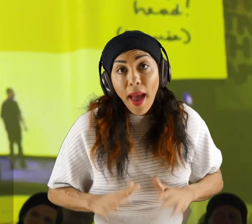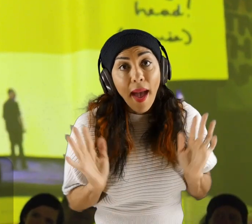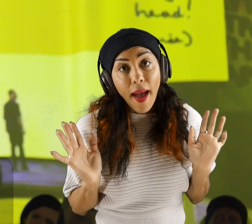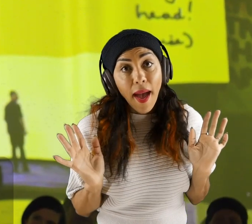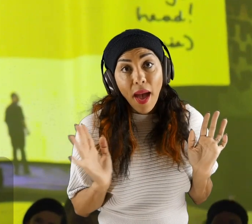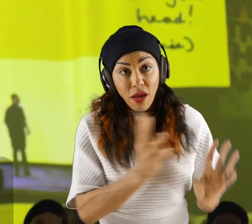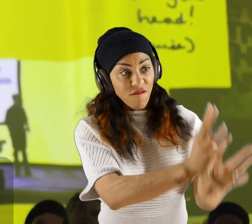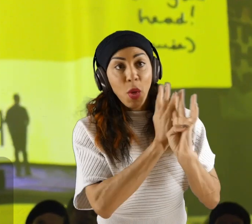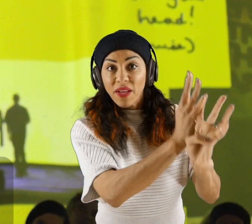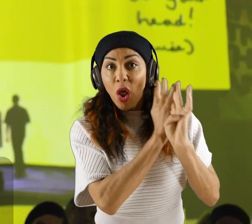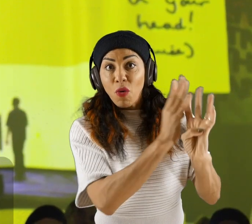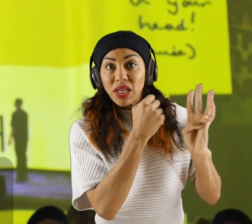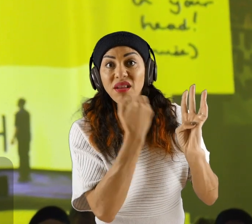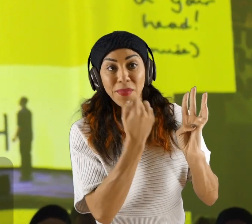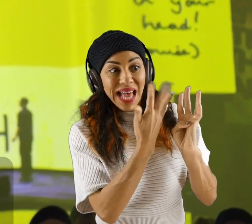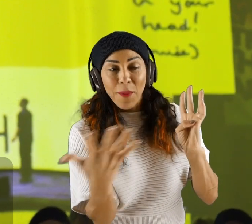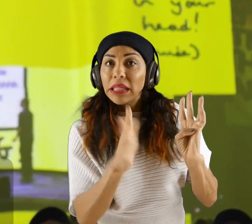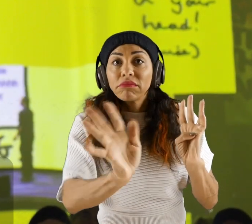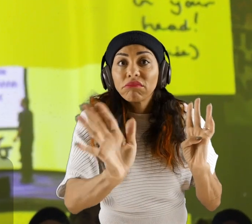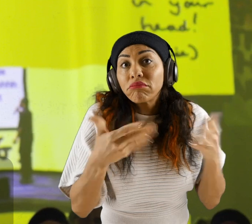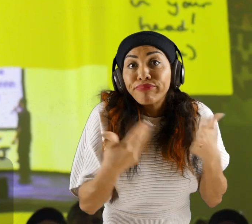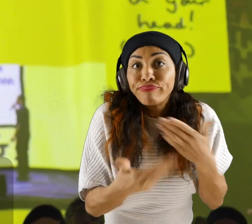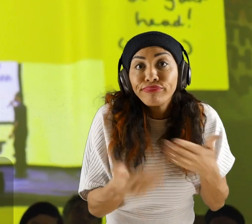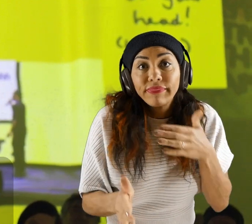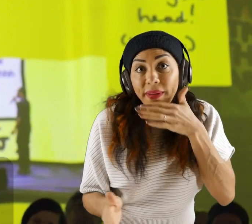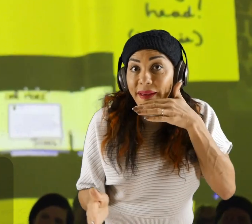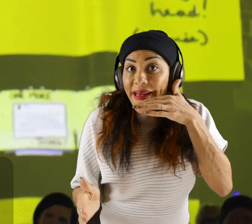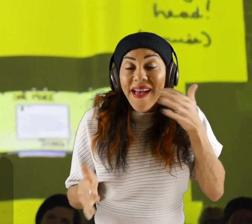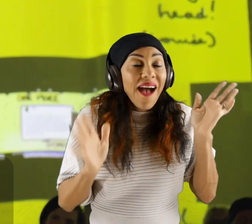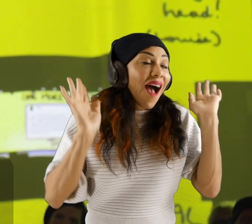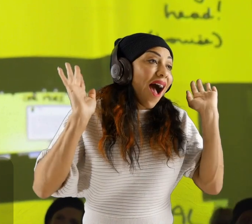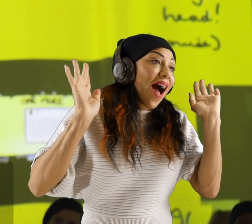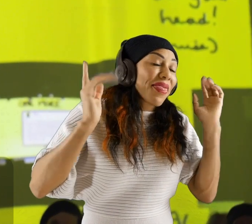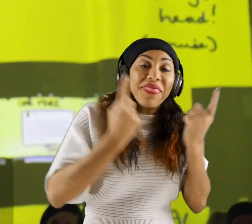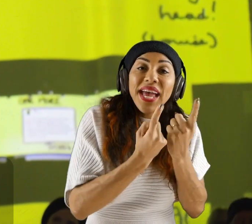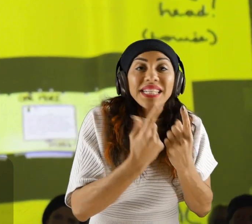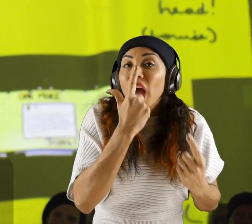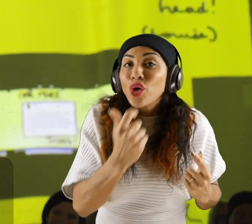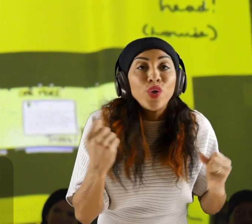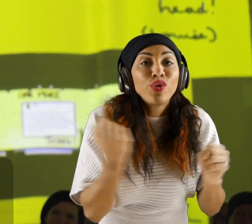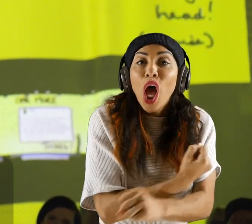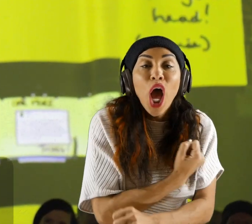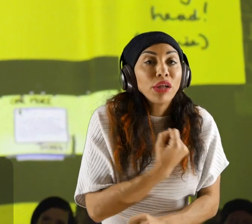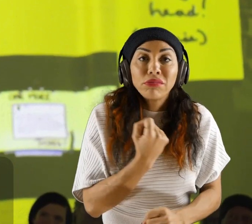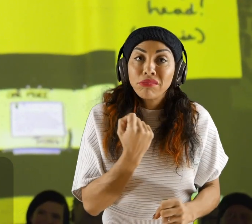this. Like, I don't care. Like, there's things I could have done that would have made the page get bigger. I could have